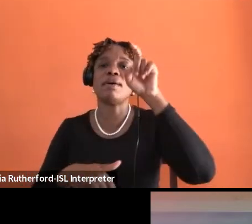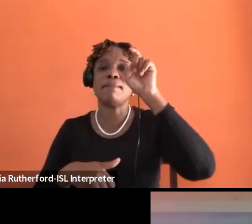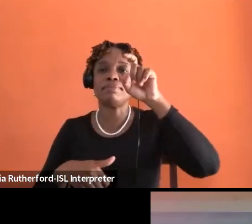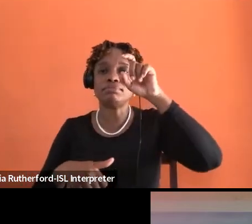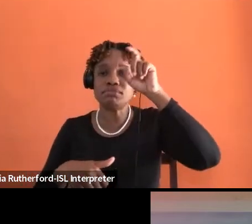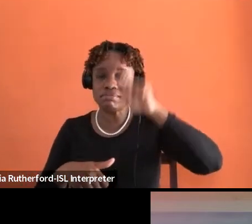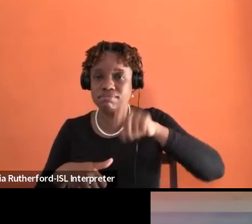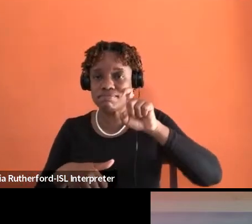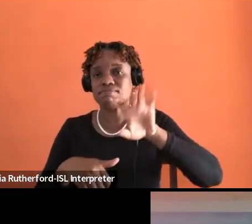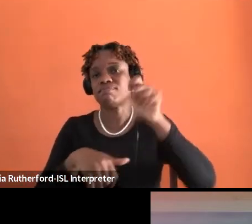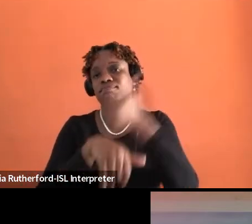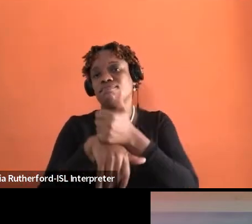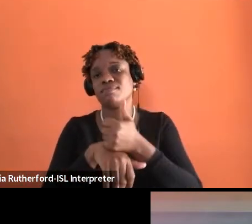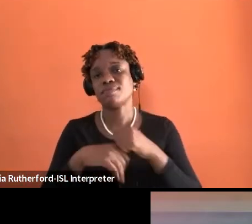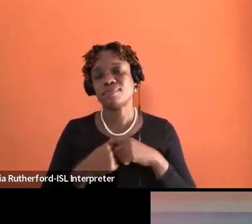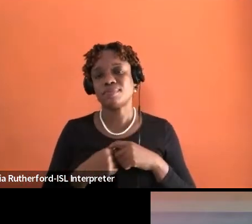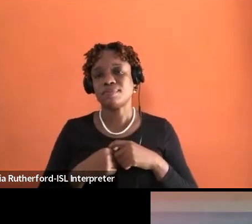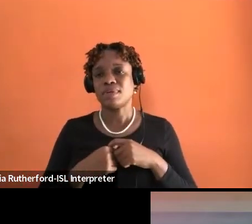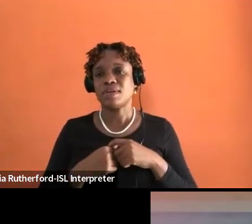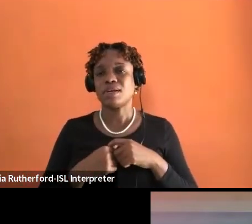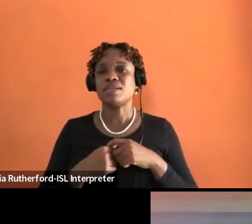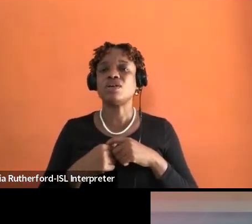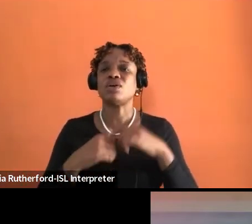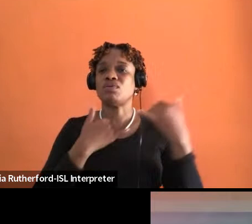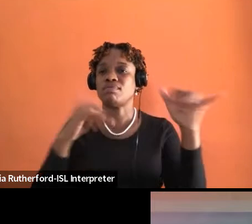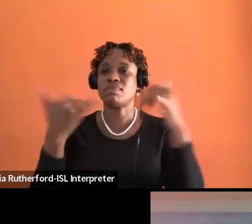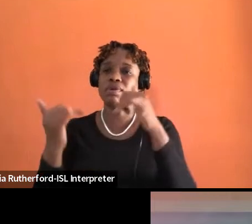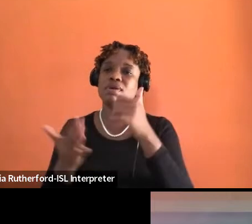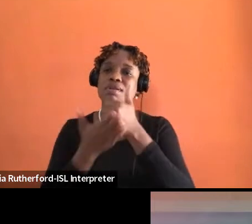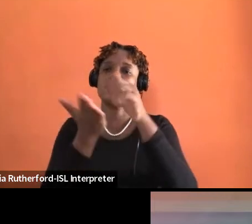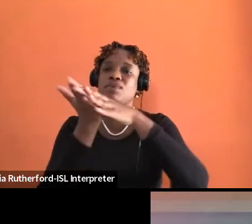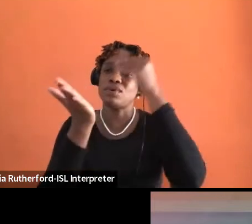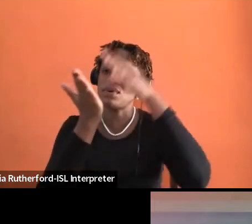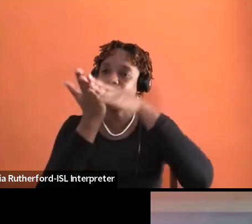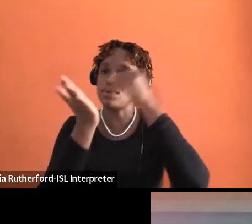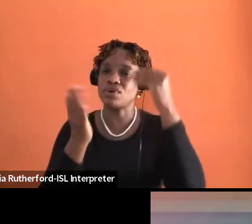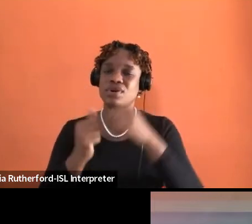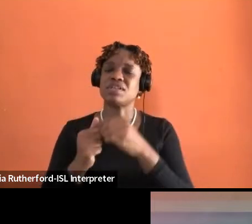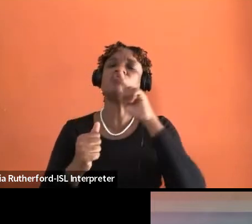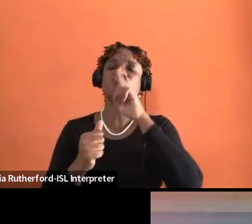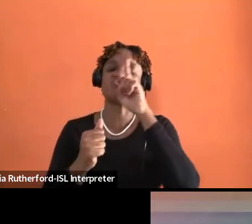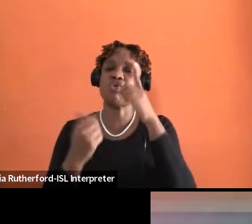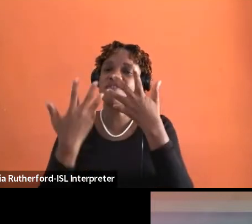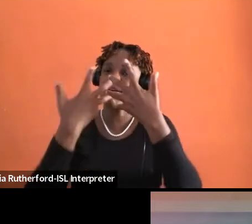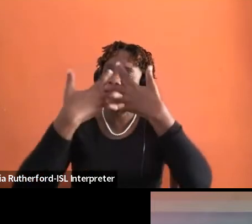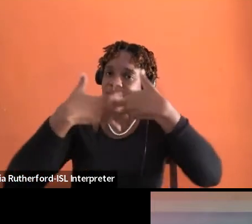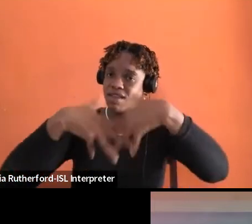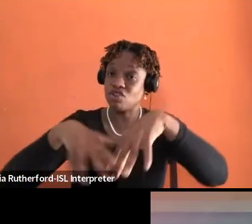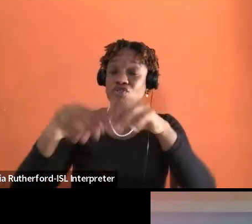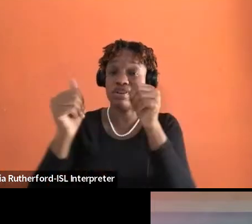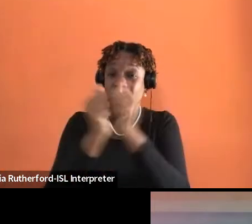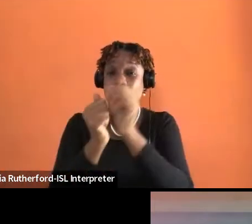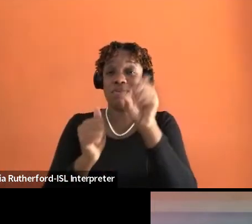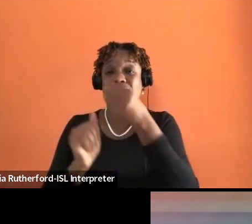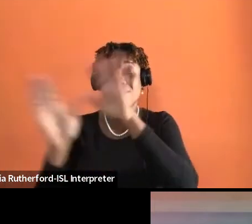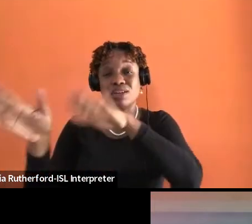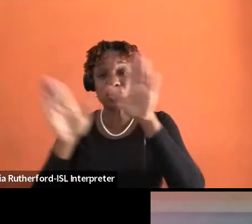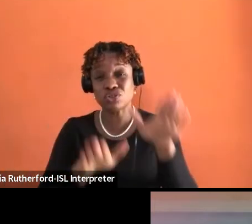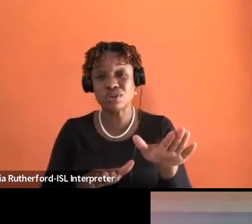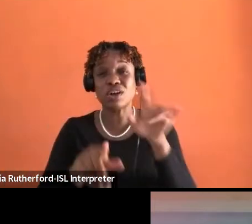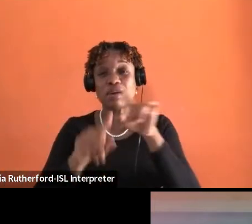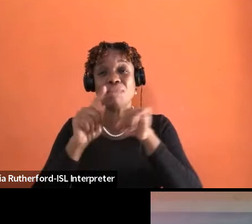of how they socialize. You cannot have them integrating and socializing if they're not having